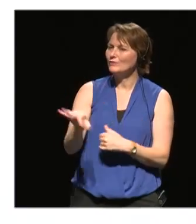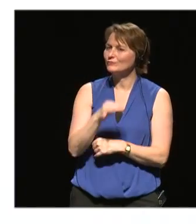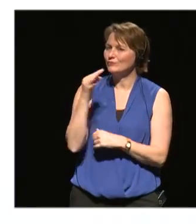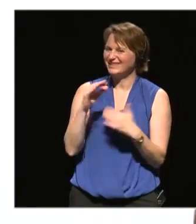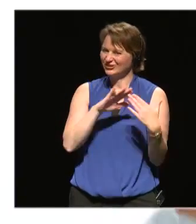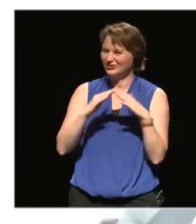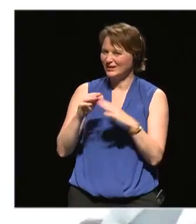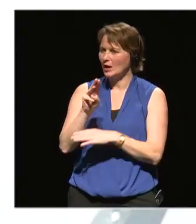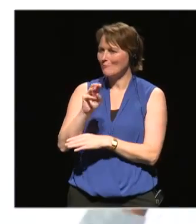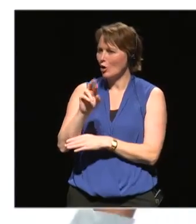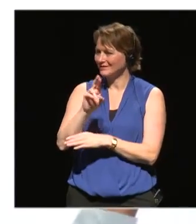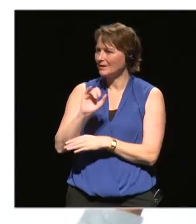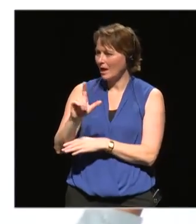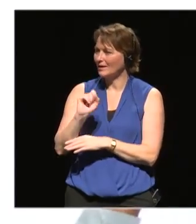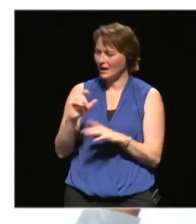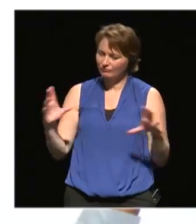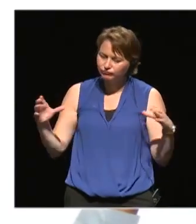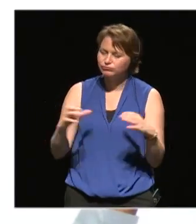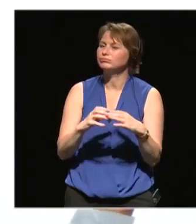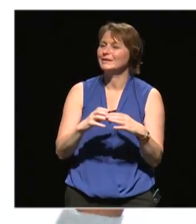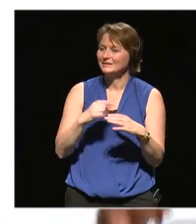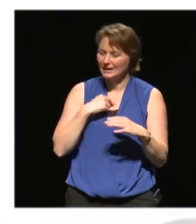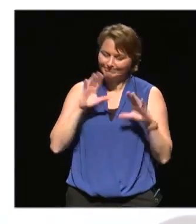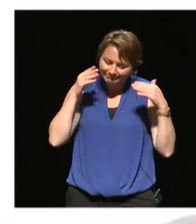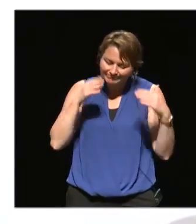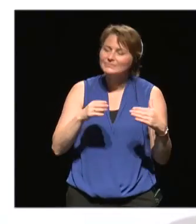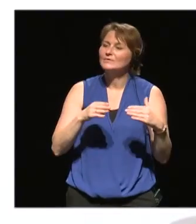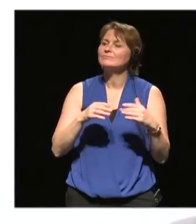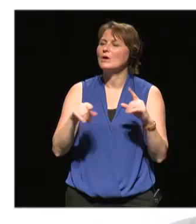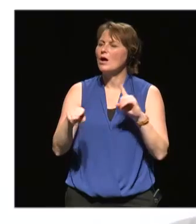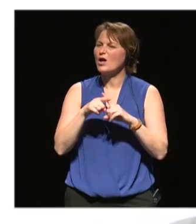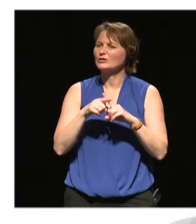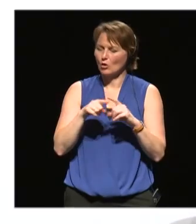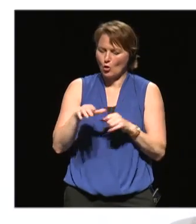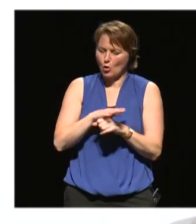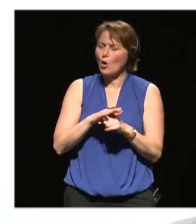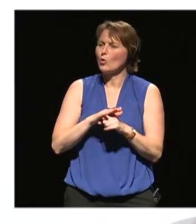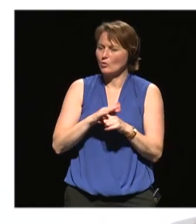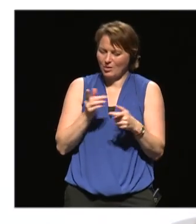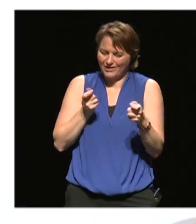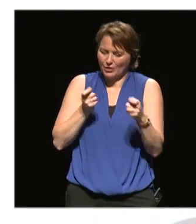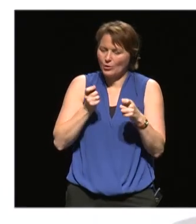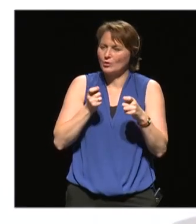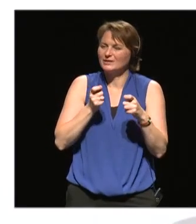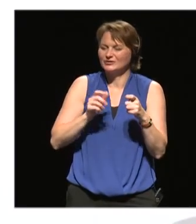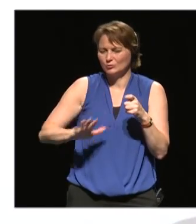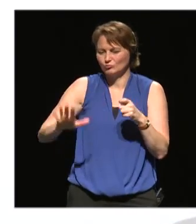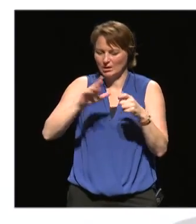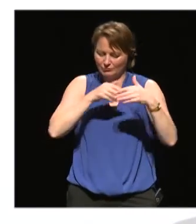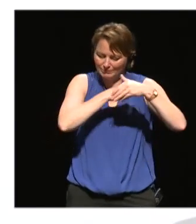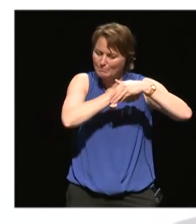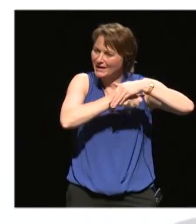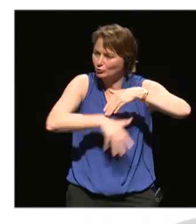players, including the local authorities around the Mediterranean, to discuss what they are doing in specific terms